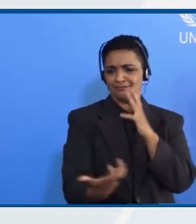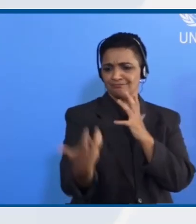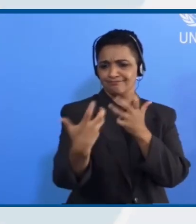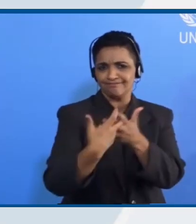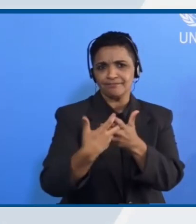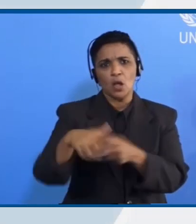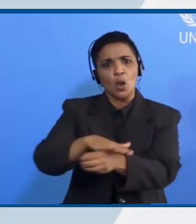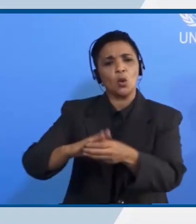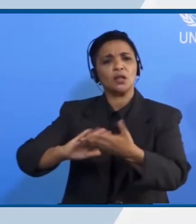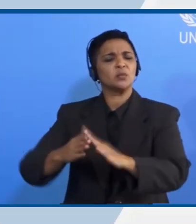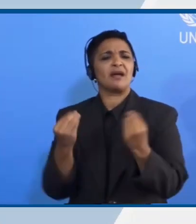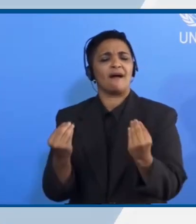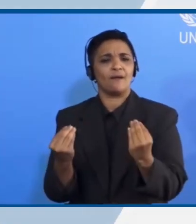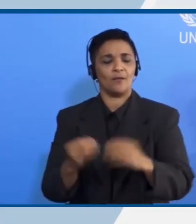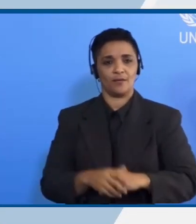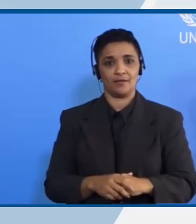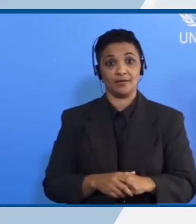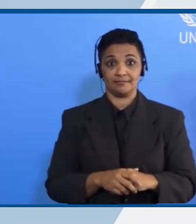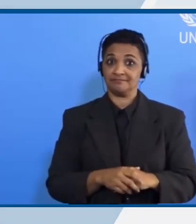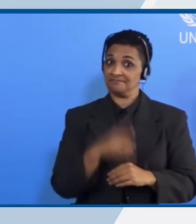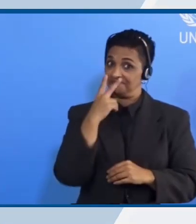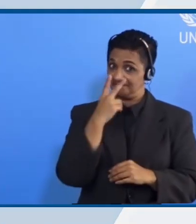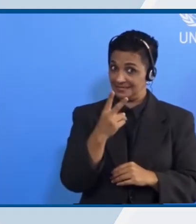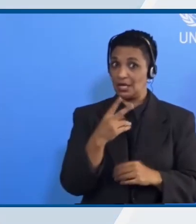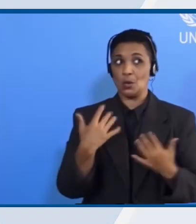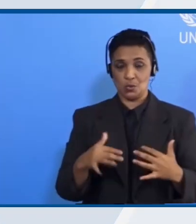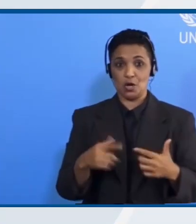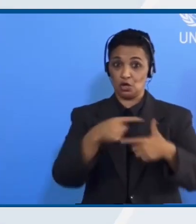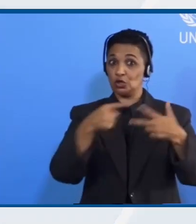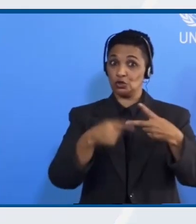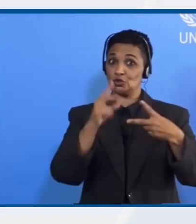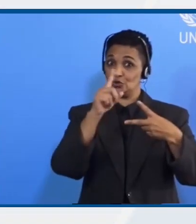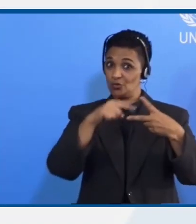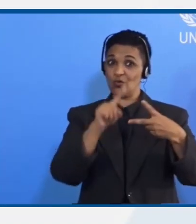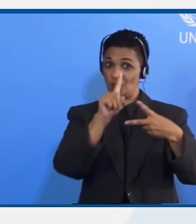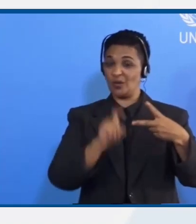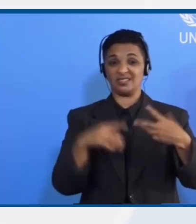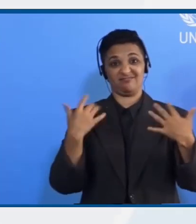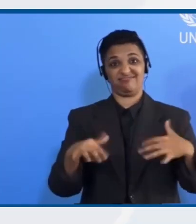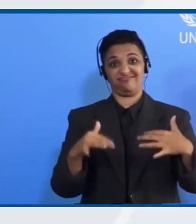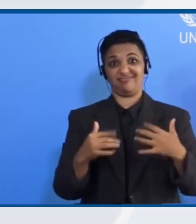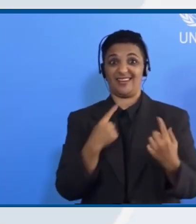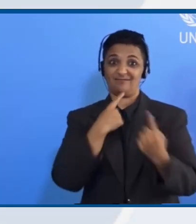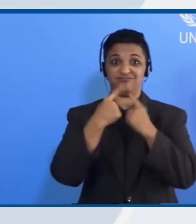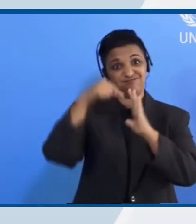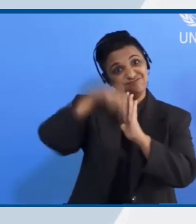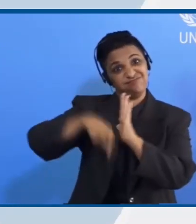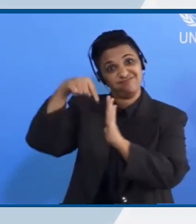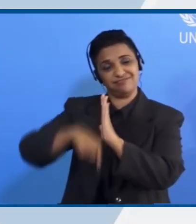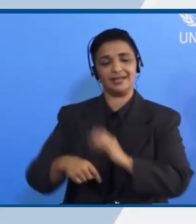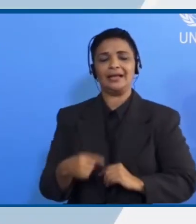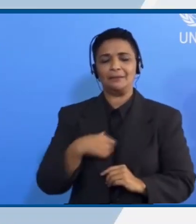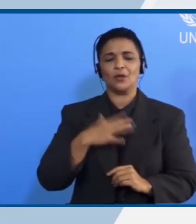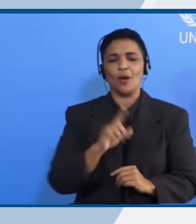demands of local communities? So as you can see, worth a conference, each of these questions. So I need somebody who literally, in a